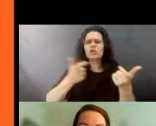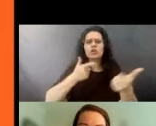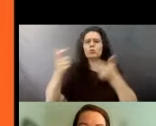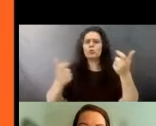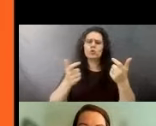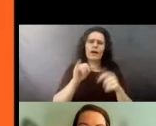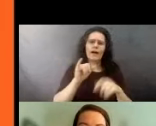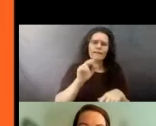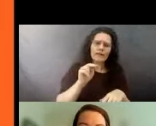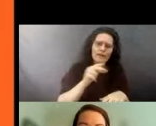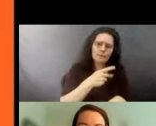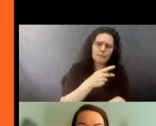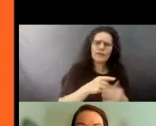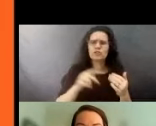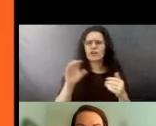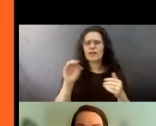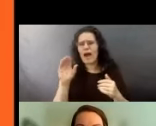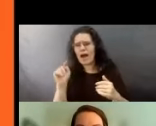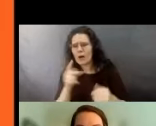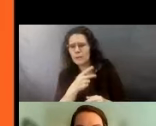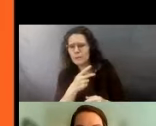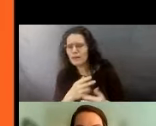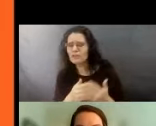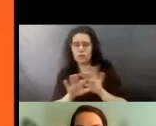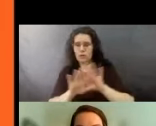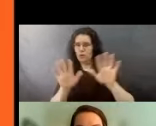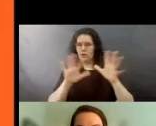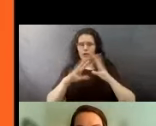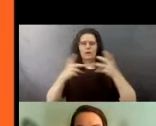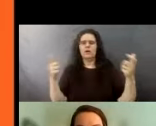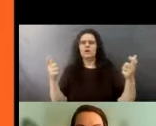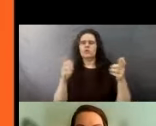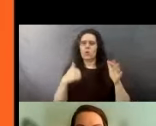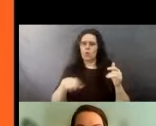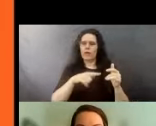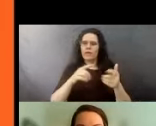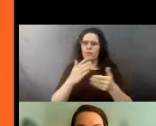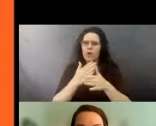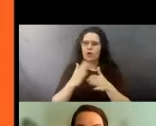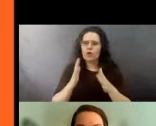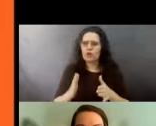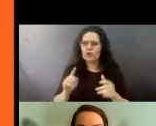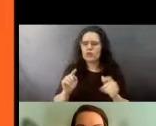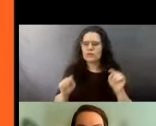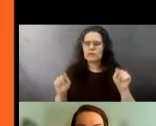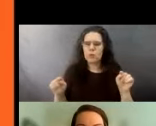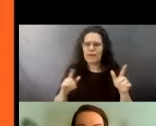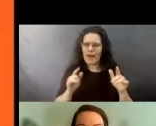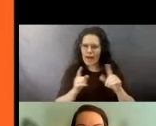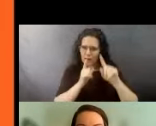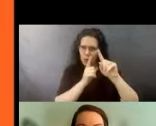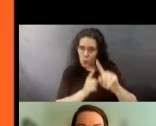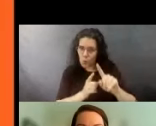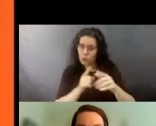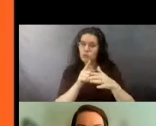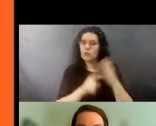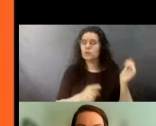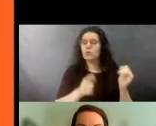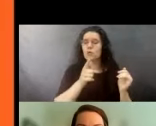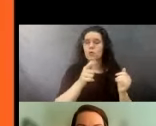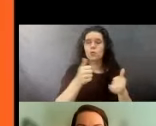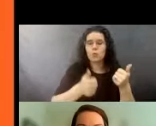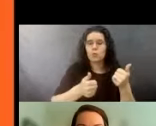outpatient, all this kind of stuff. And so, we, with our partners, we just sort of had these goals. What's the population we want to work